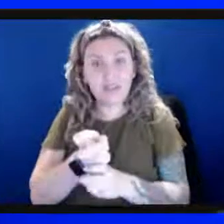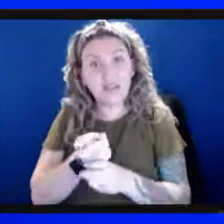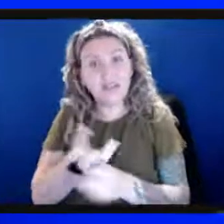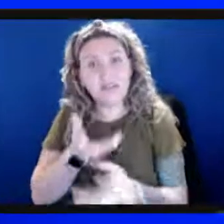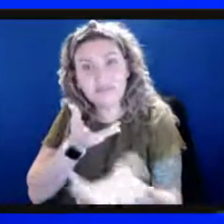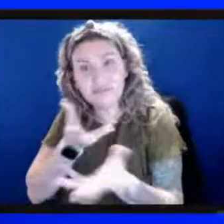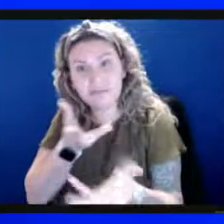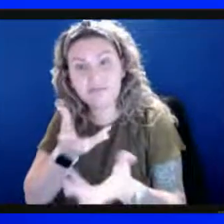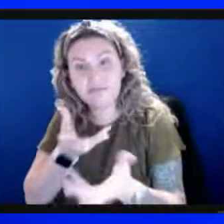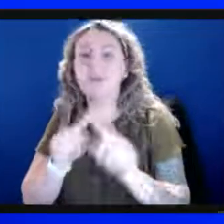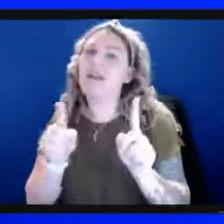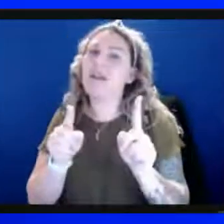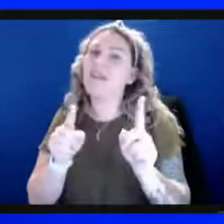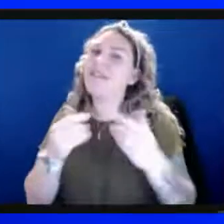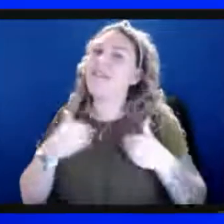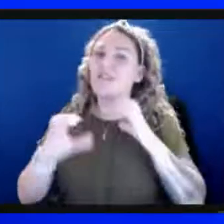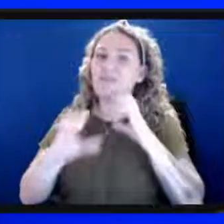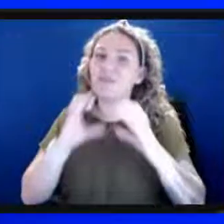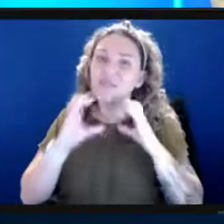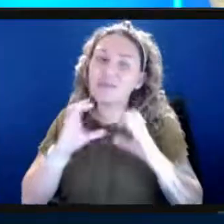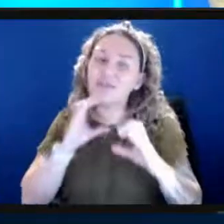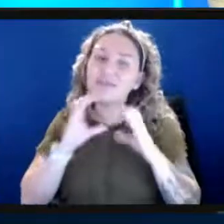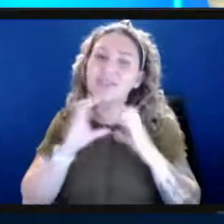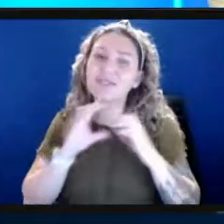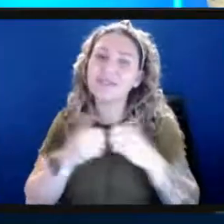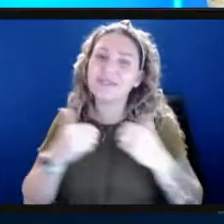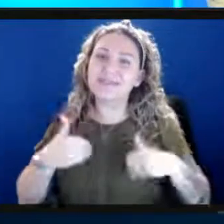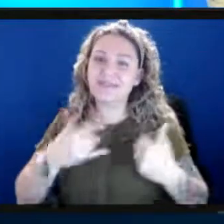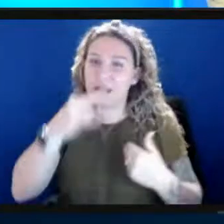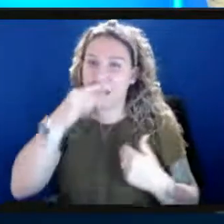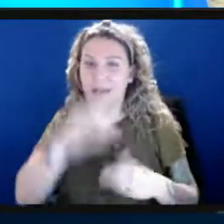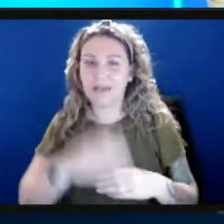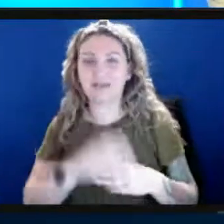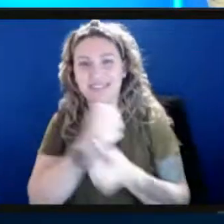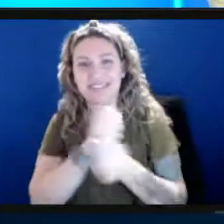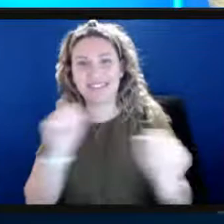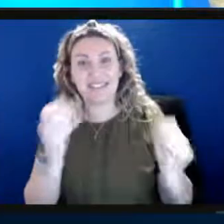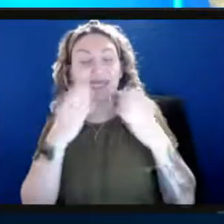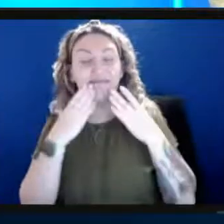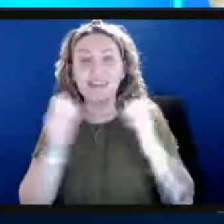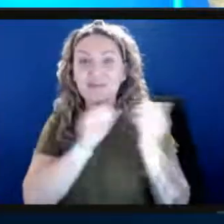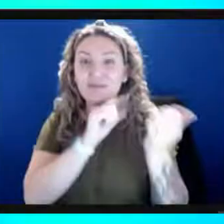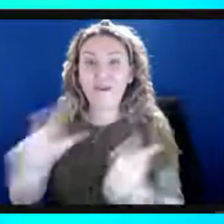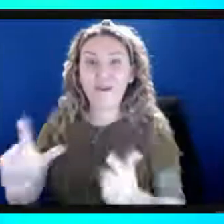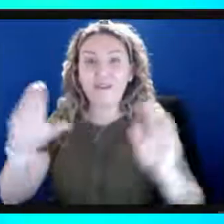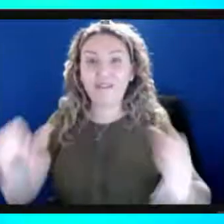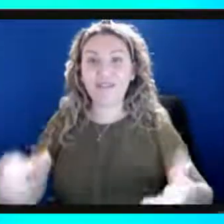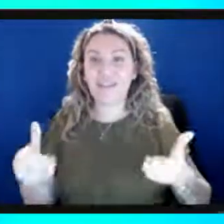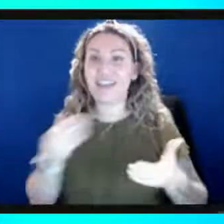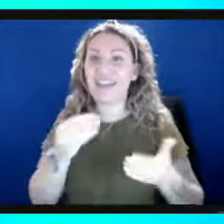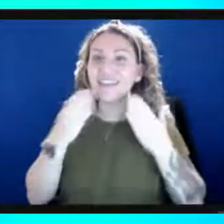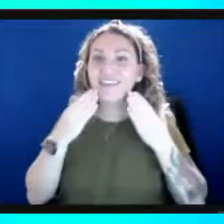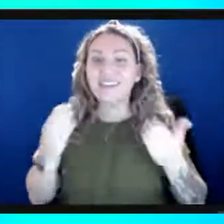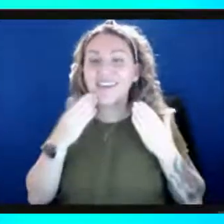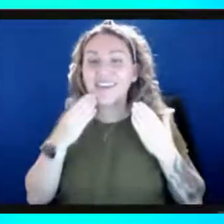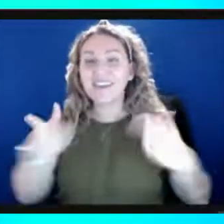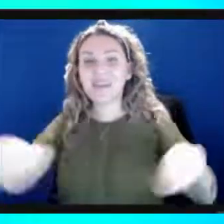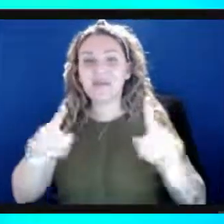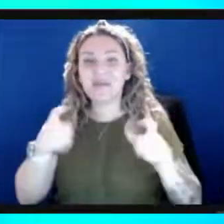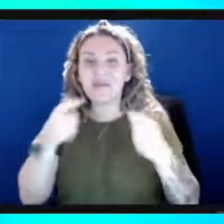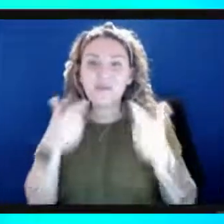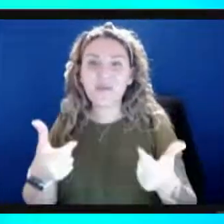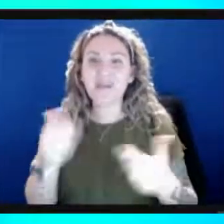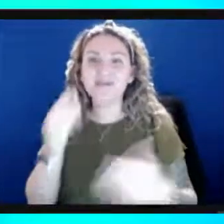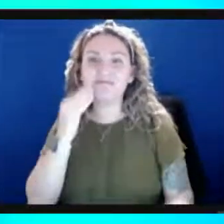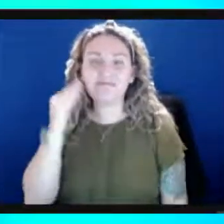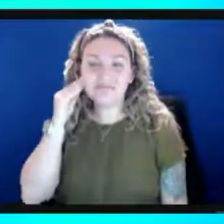communication with the young people to keep them safe. All right. Thanks to all of our guests, and thank you to you watching at home. If